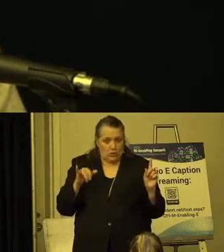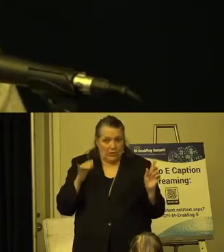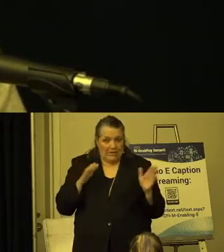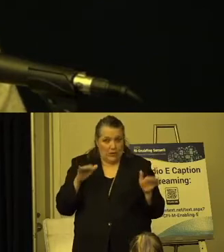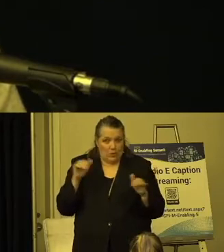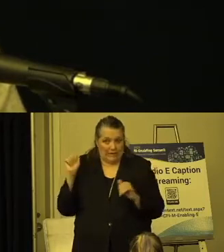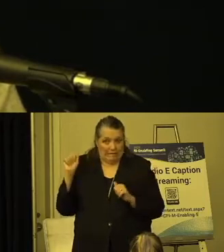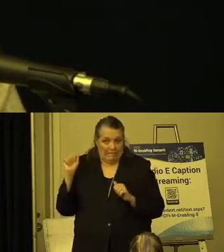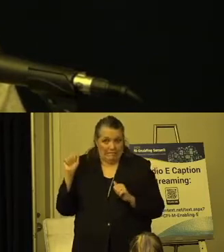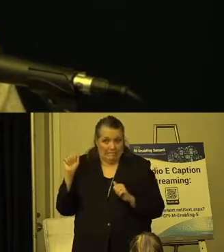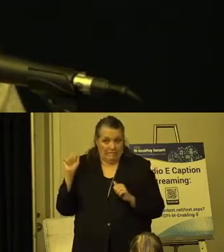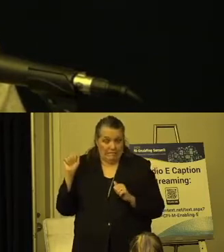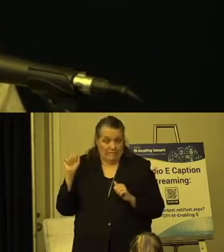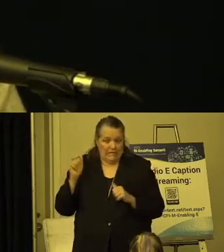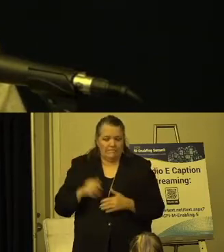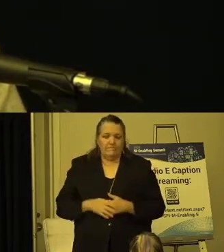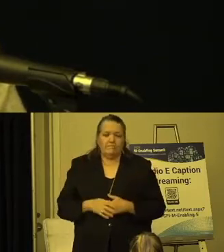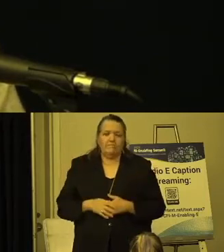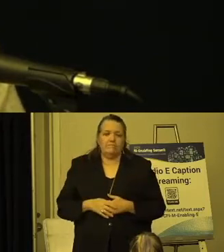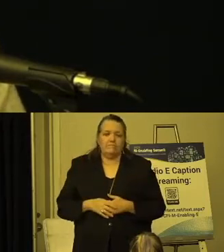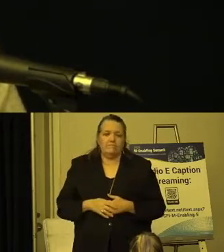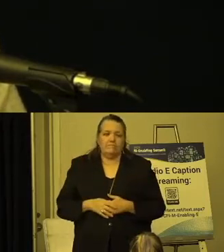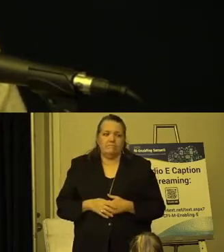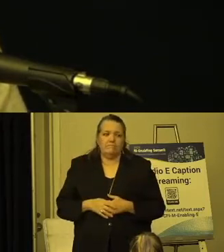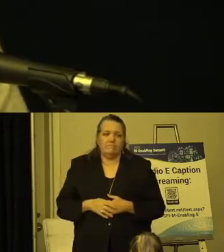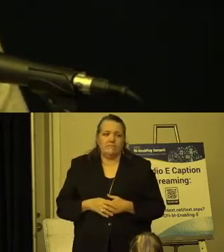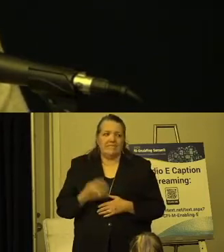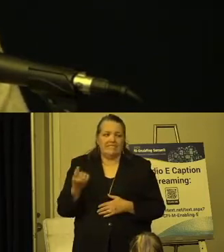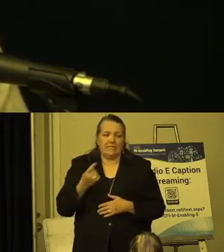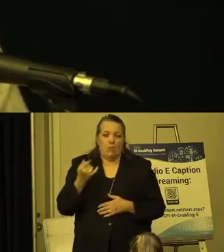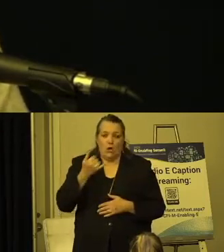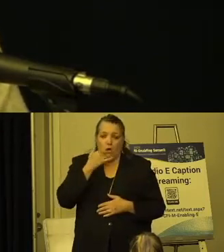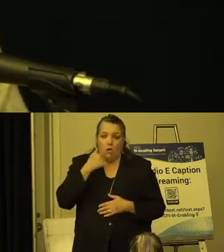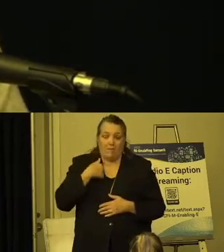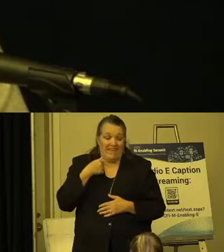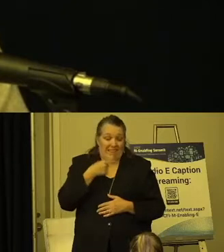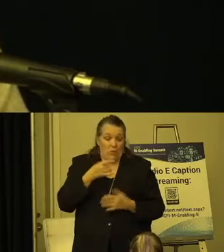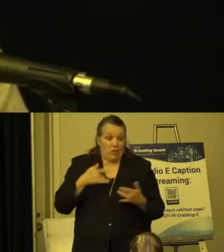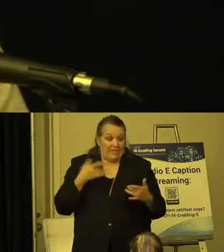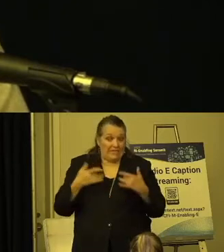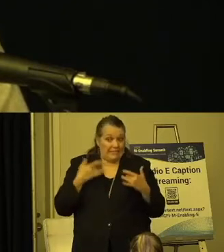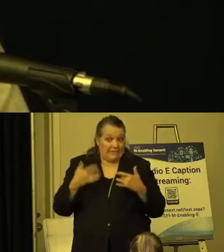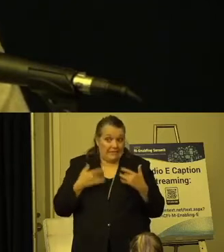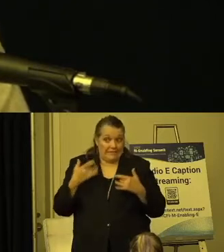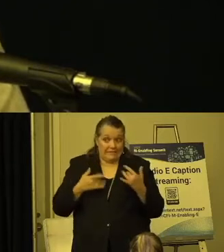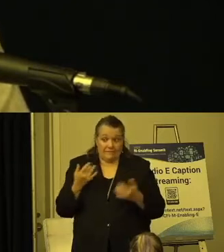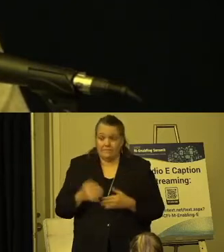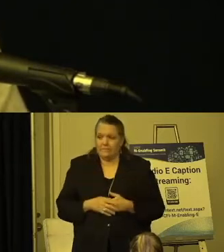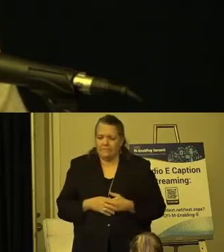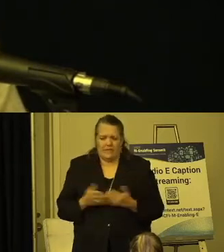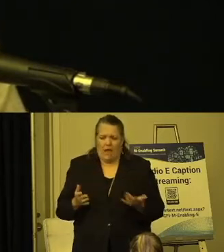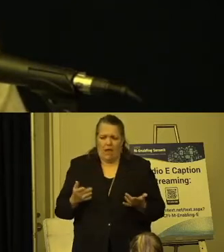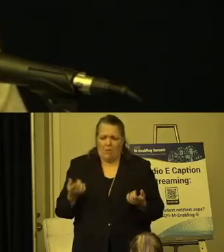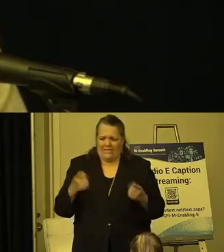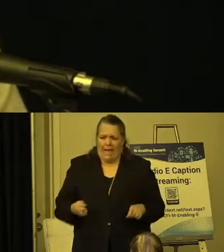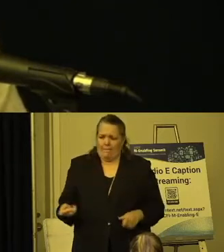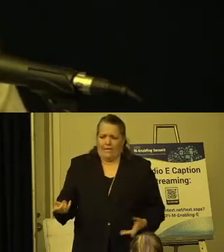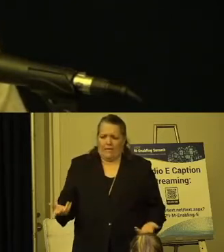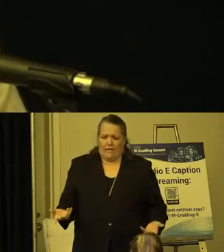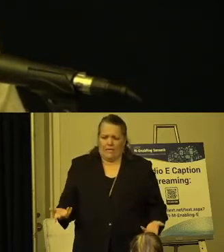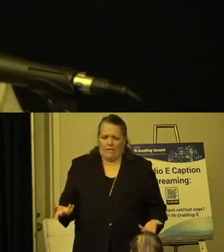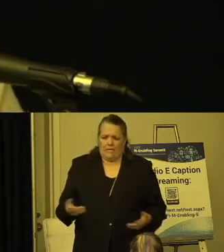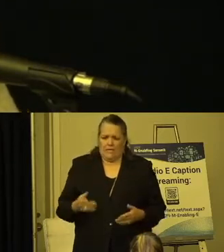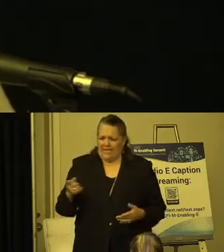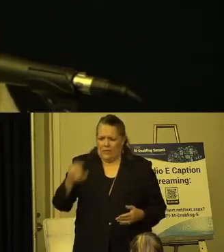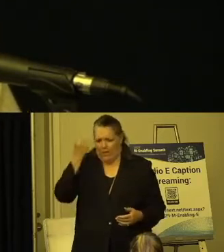leaving, I got a phone call pretty immediately from somebody who was really excited and said, what's happening there? Can